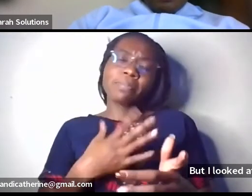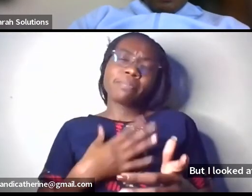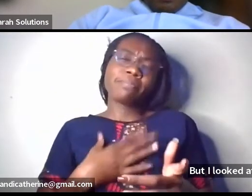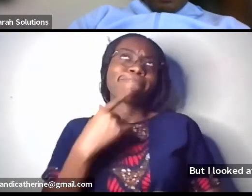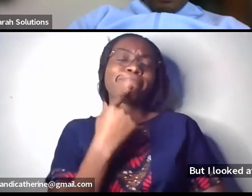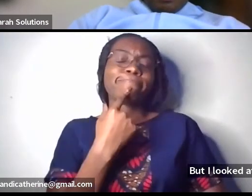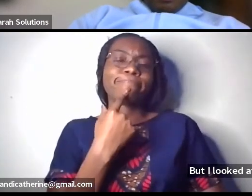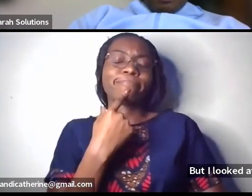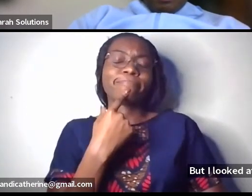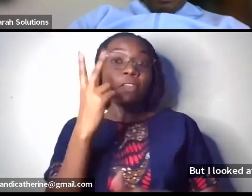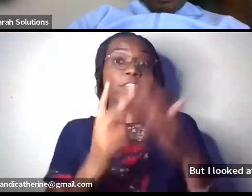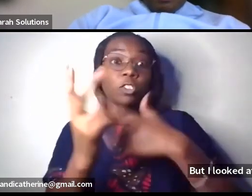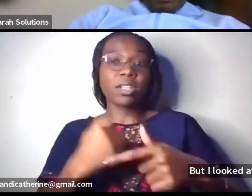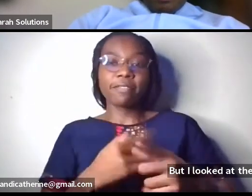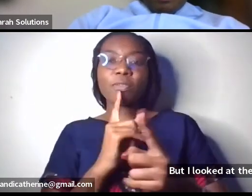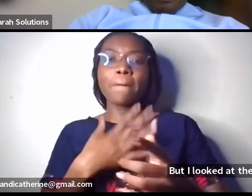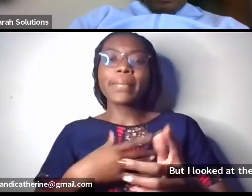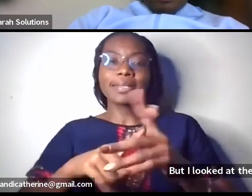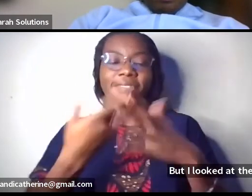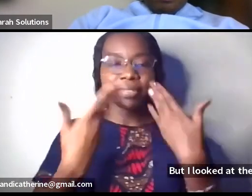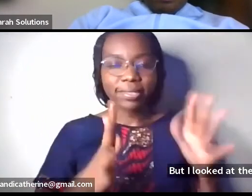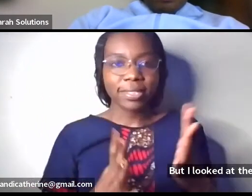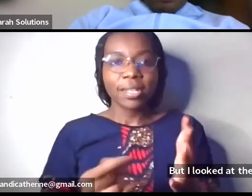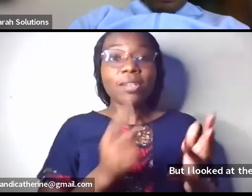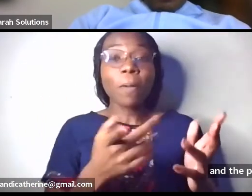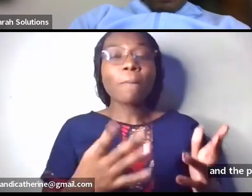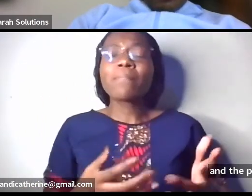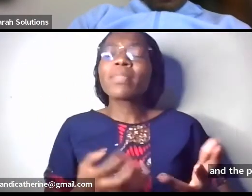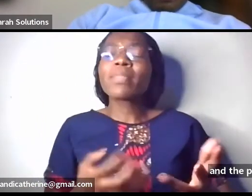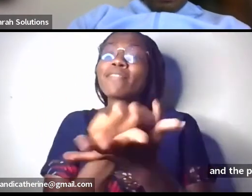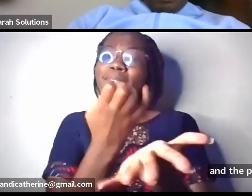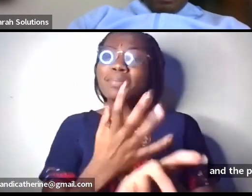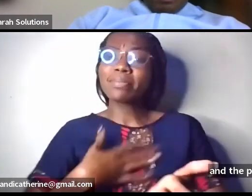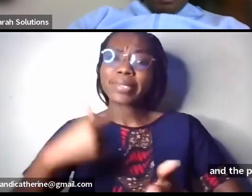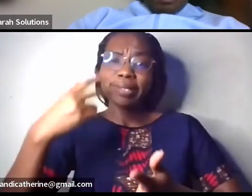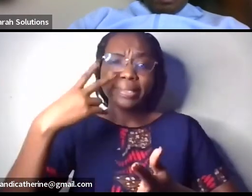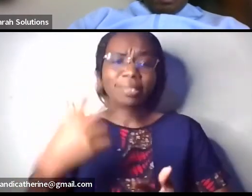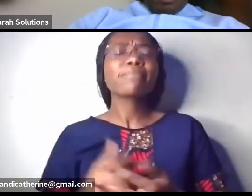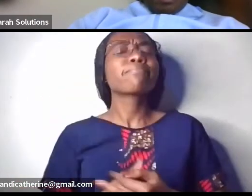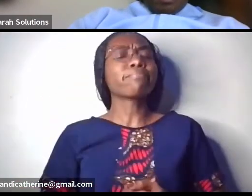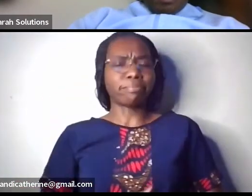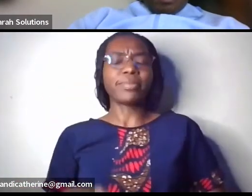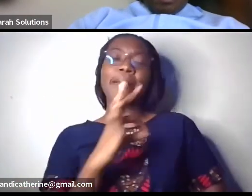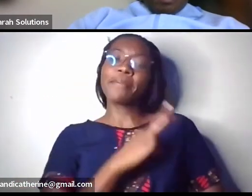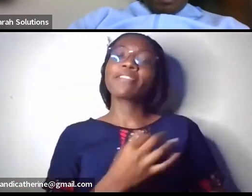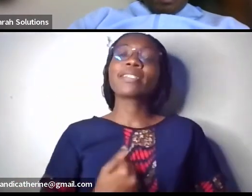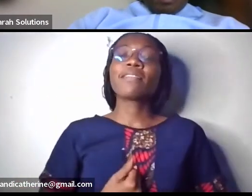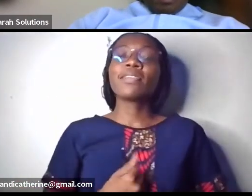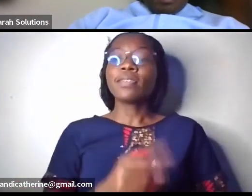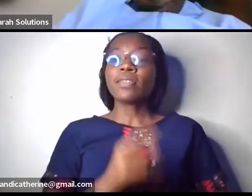potential. I had just started out. It had proven profitable. So I think I just start with the